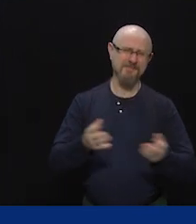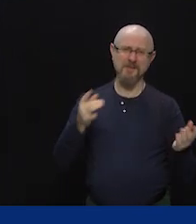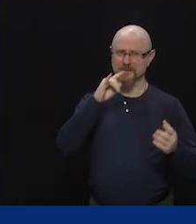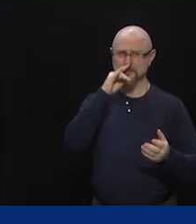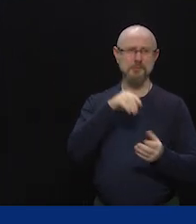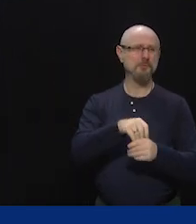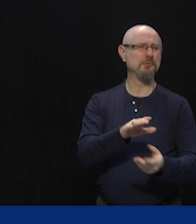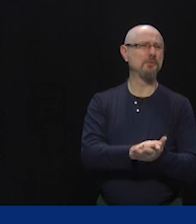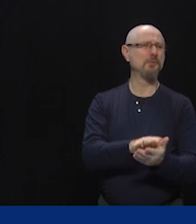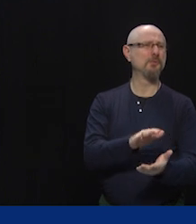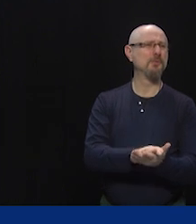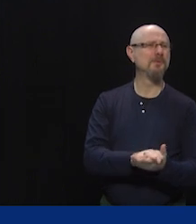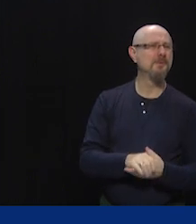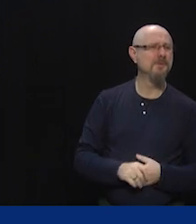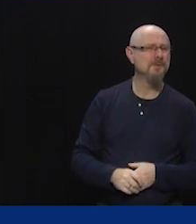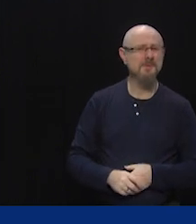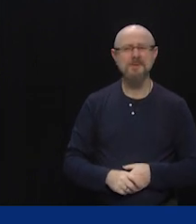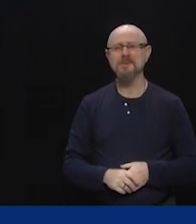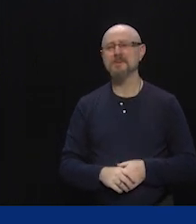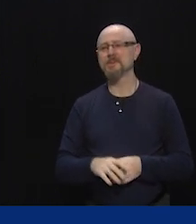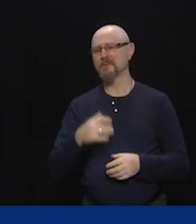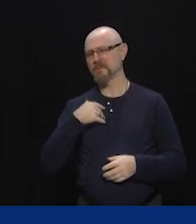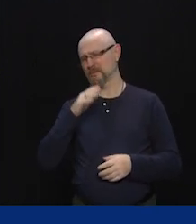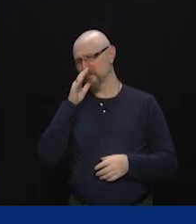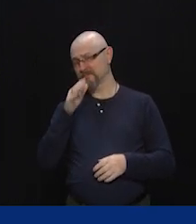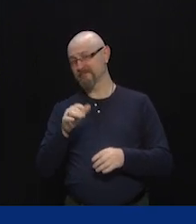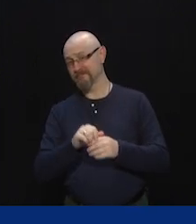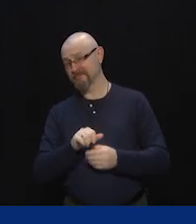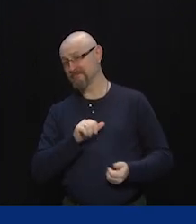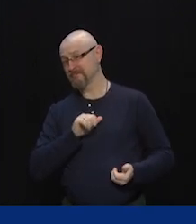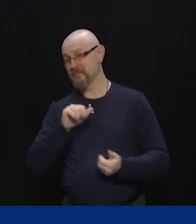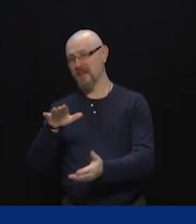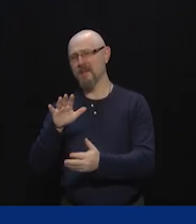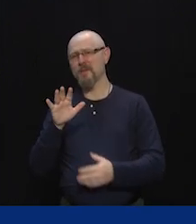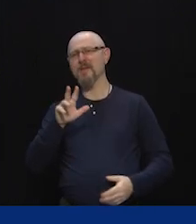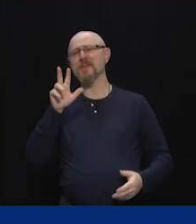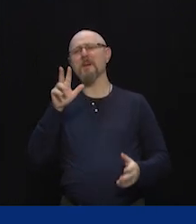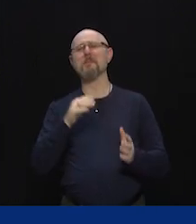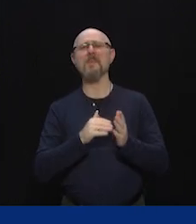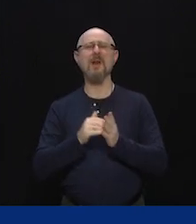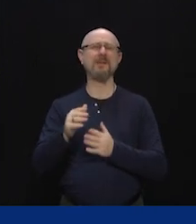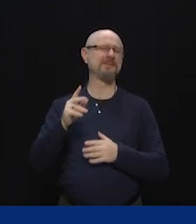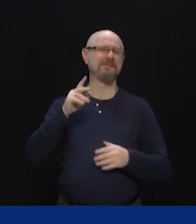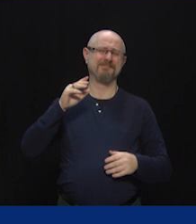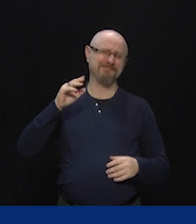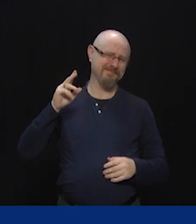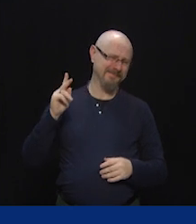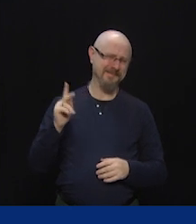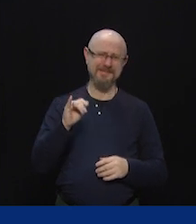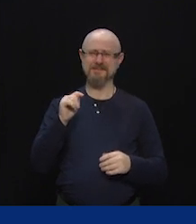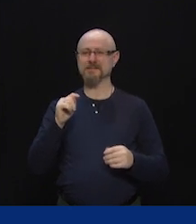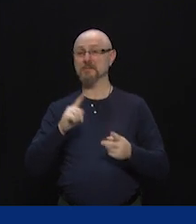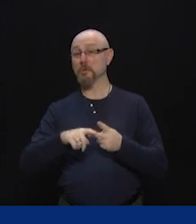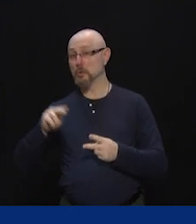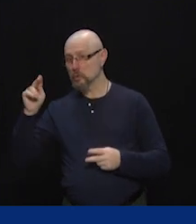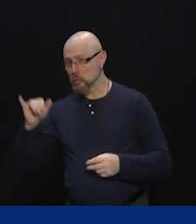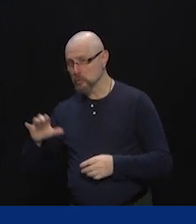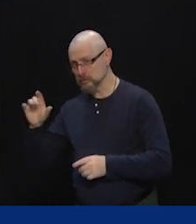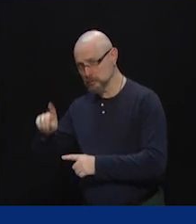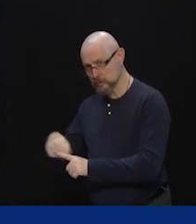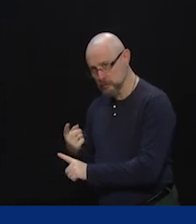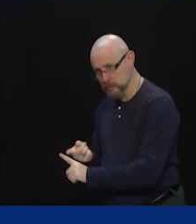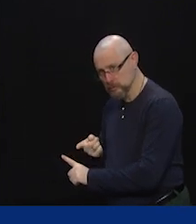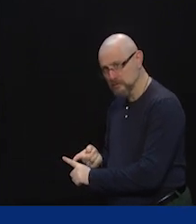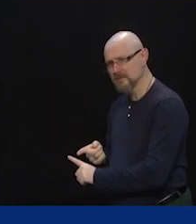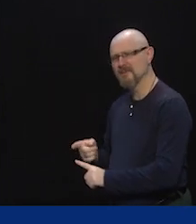out there. In fact, we are deploying over 2 million test kits to the City of New York schools so they can be in